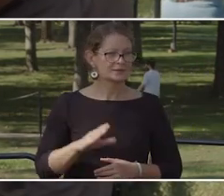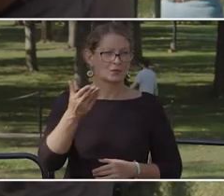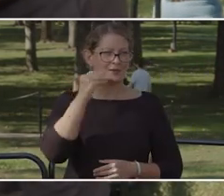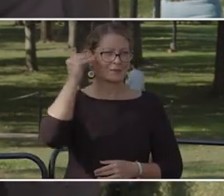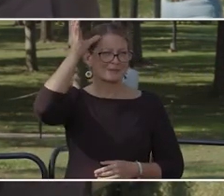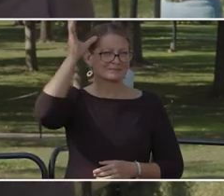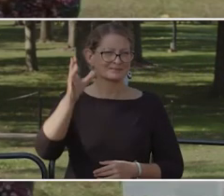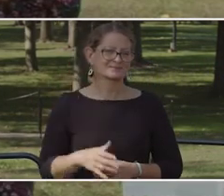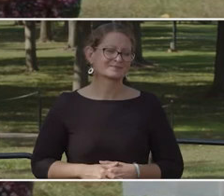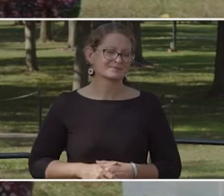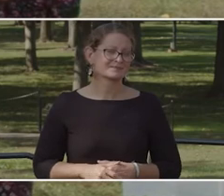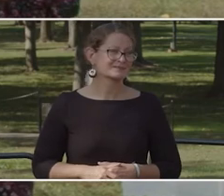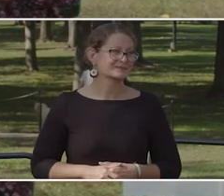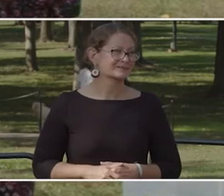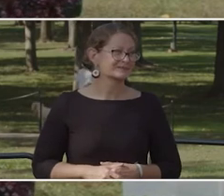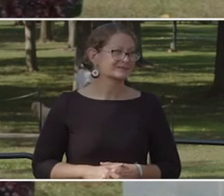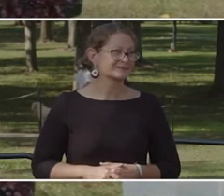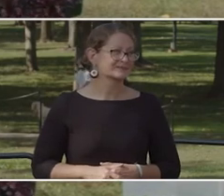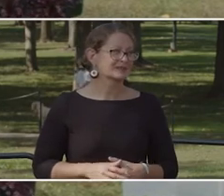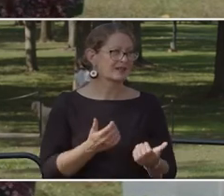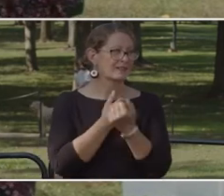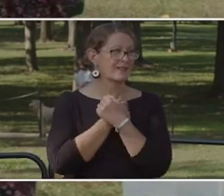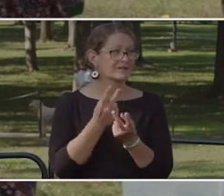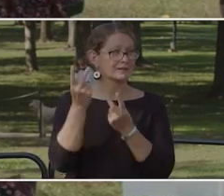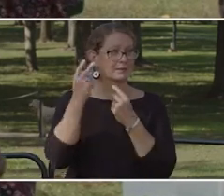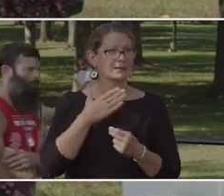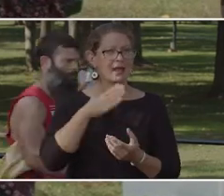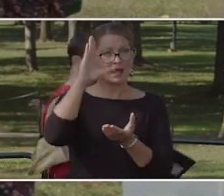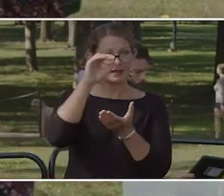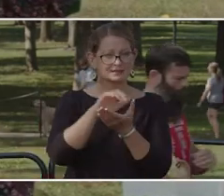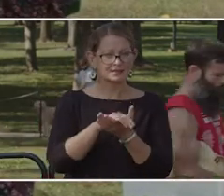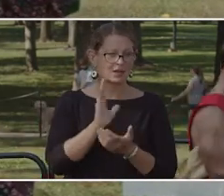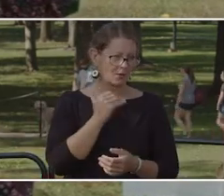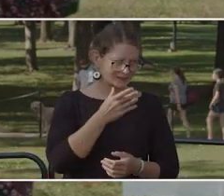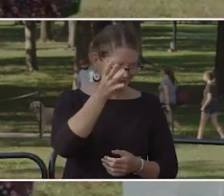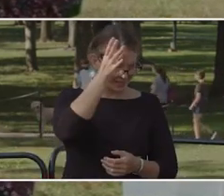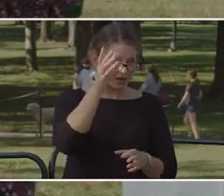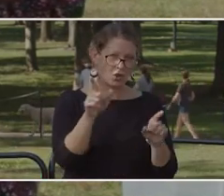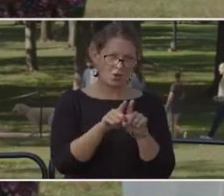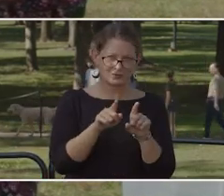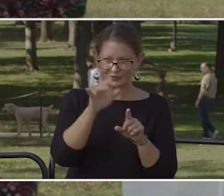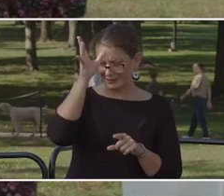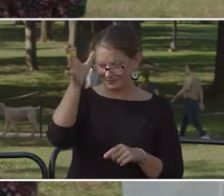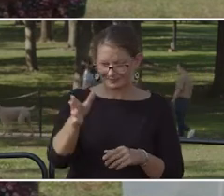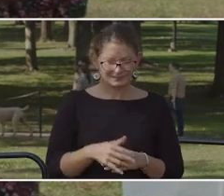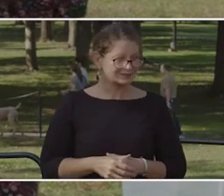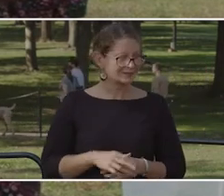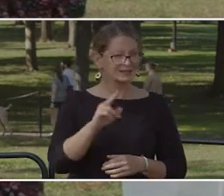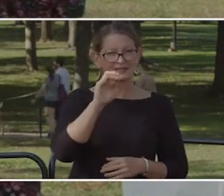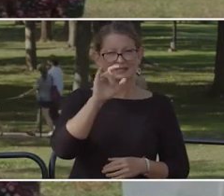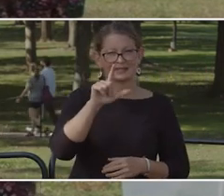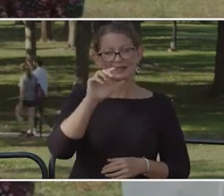Welcome home, Pop. In loving memory of my husband, our dad, and also a grandpa, Neil